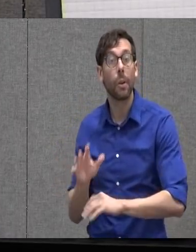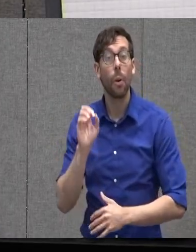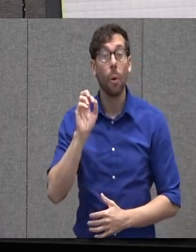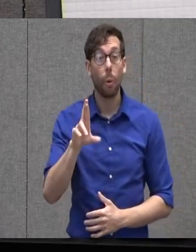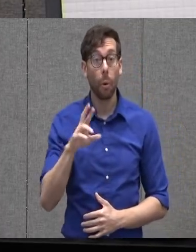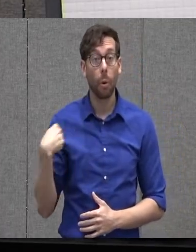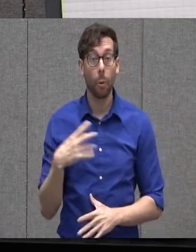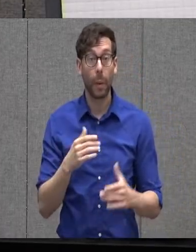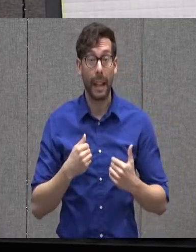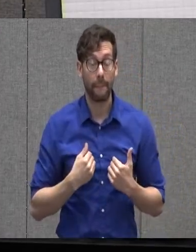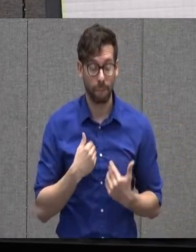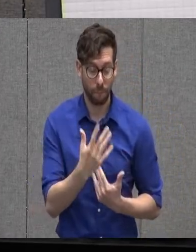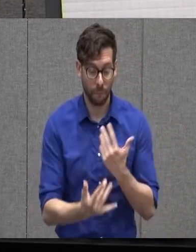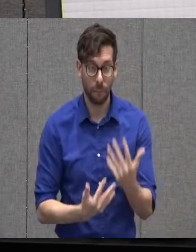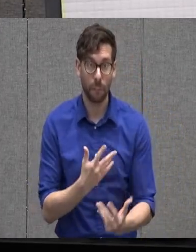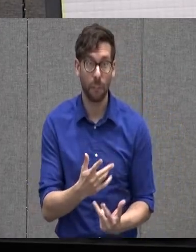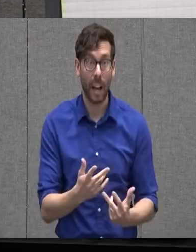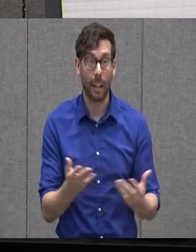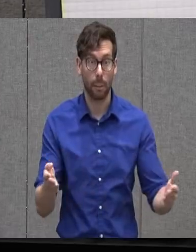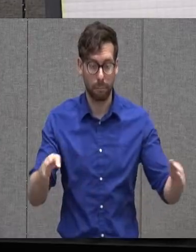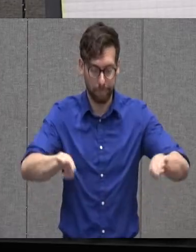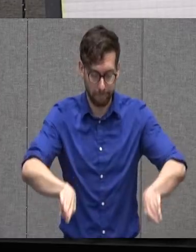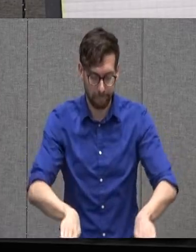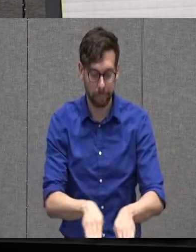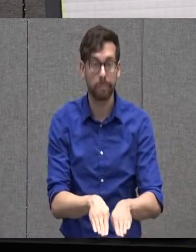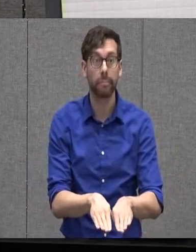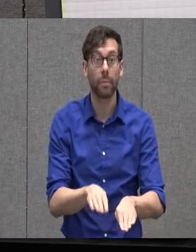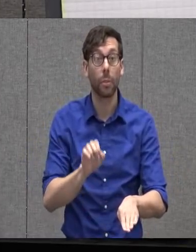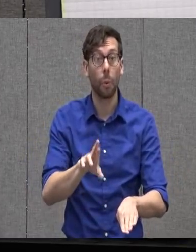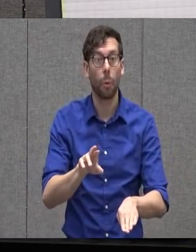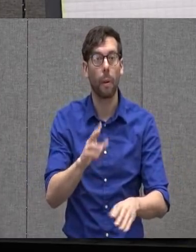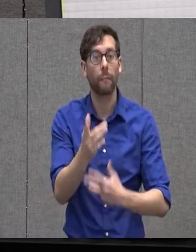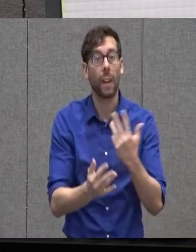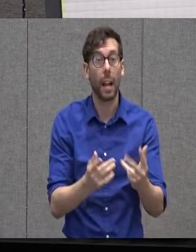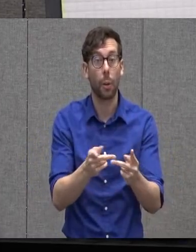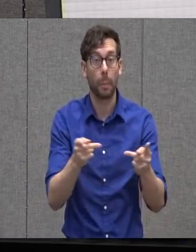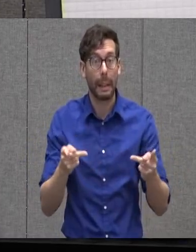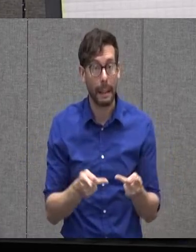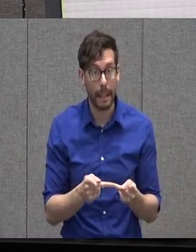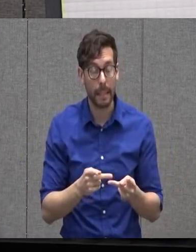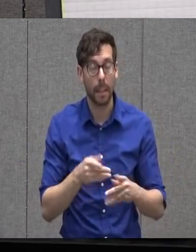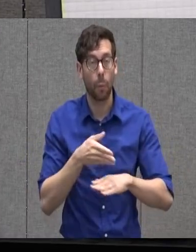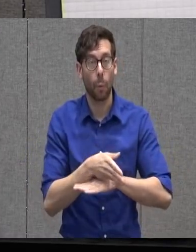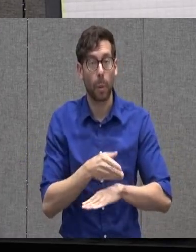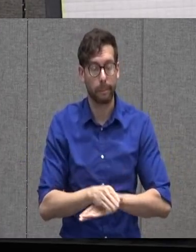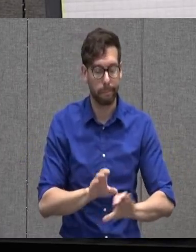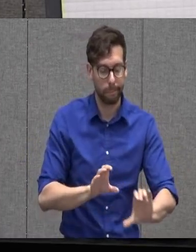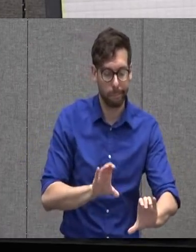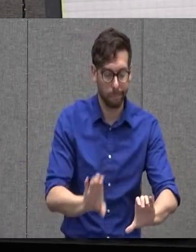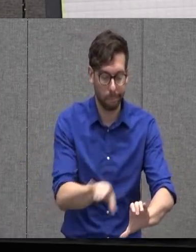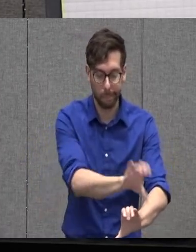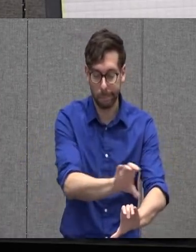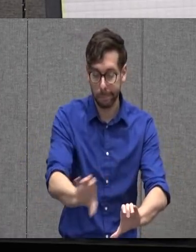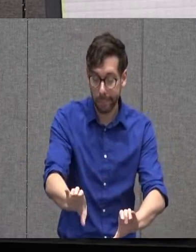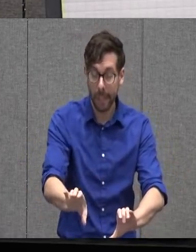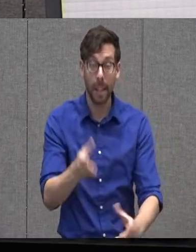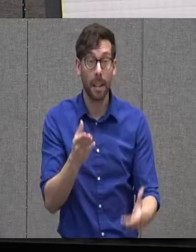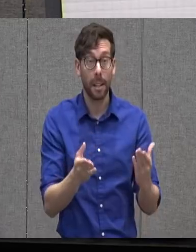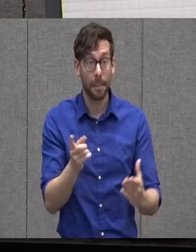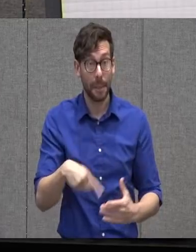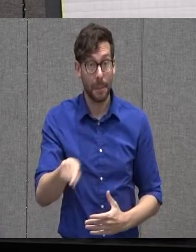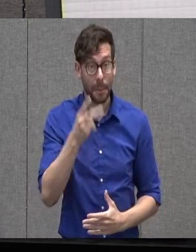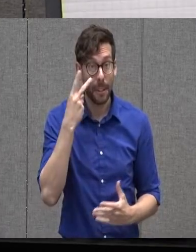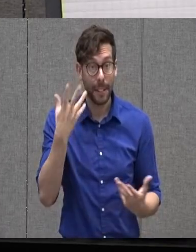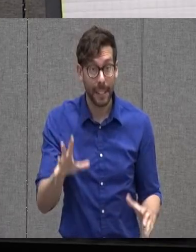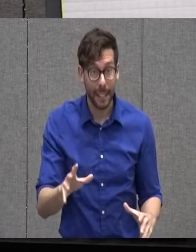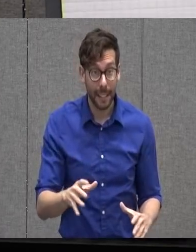a fireplace. Maybe you have one, you've seen one. So what happens to wood when